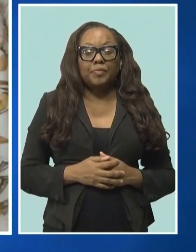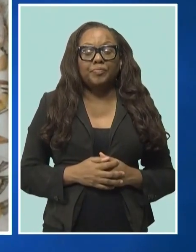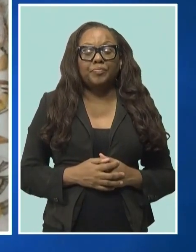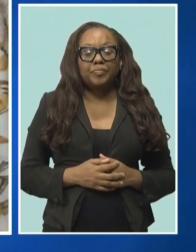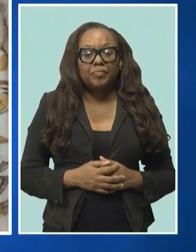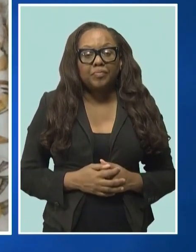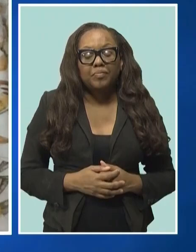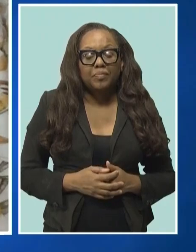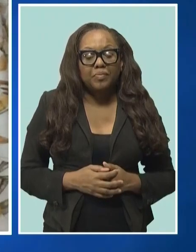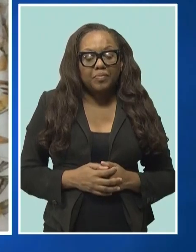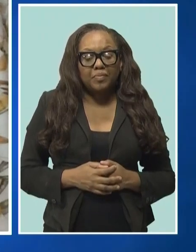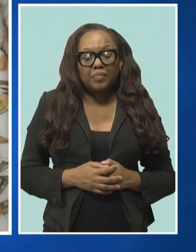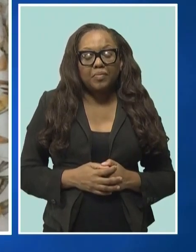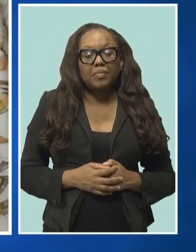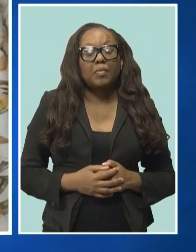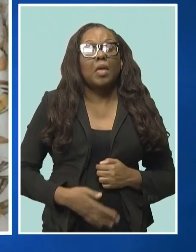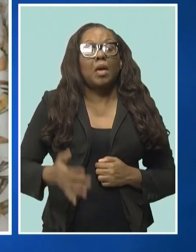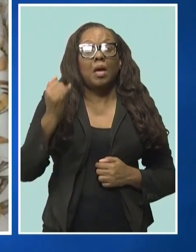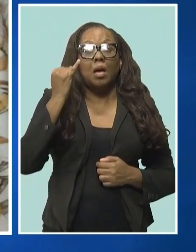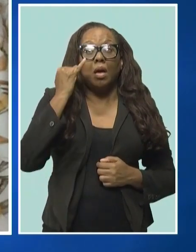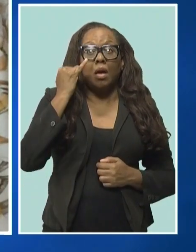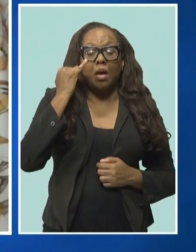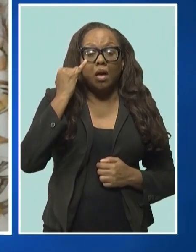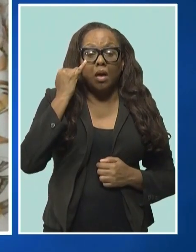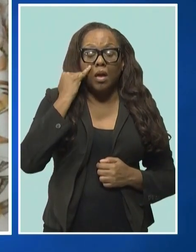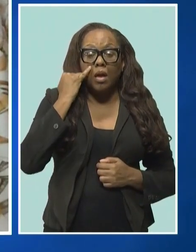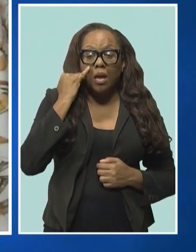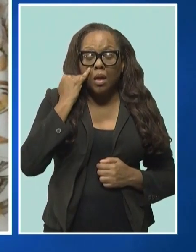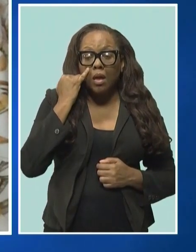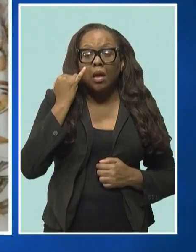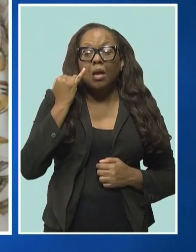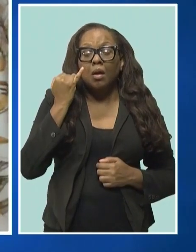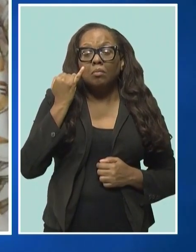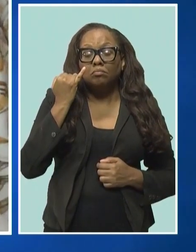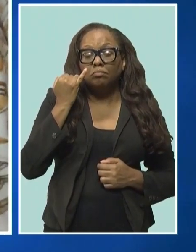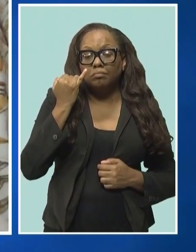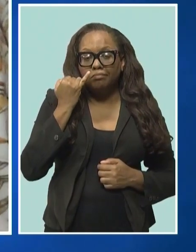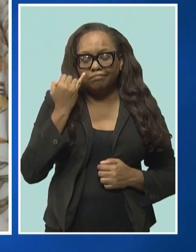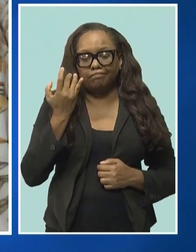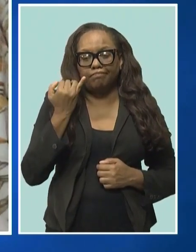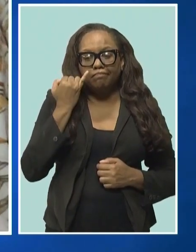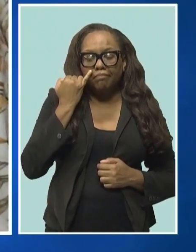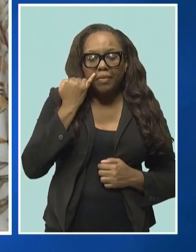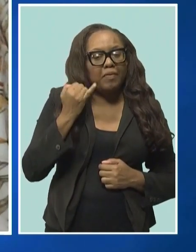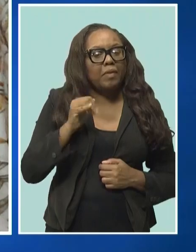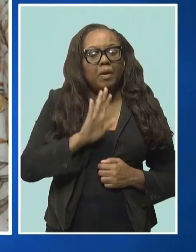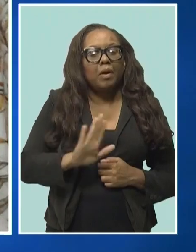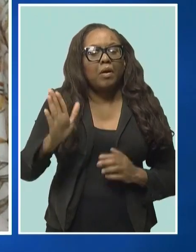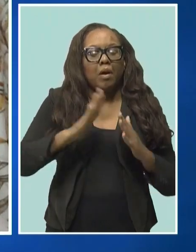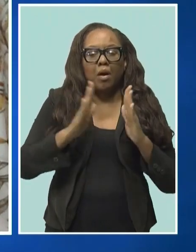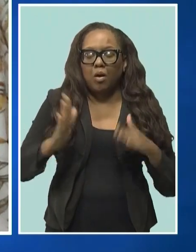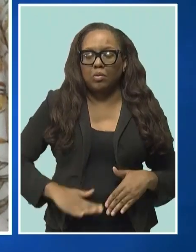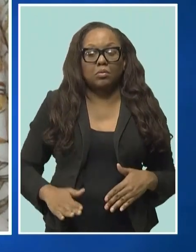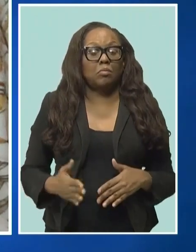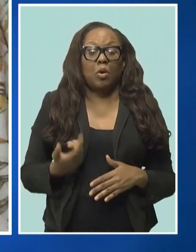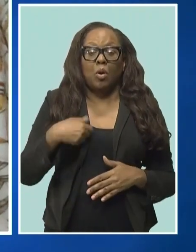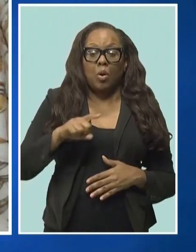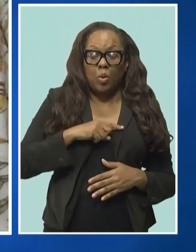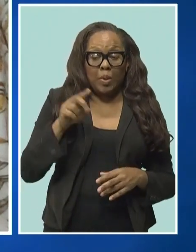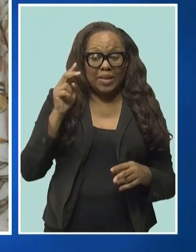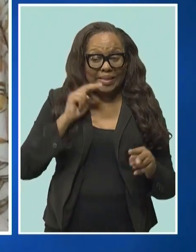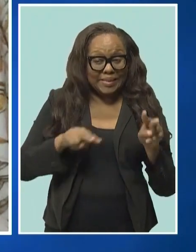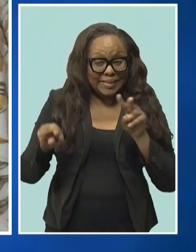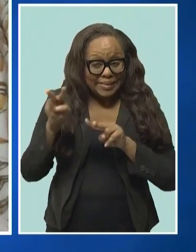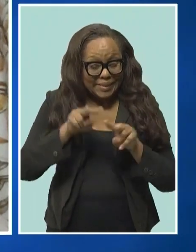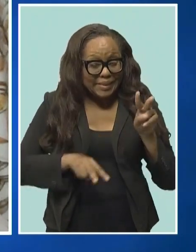where we found them quite a lot is on residential properties. They get into people's houses, they're on the driveways and things like that. On that